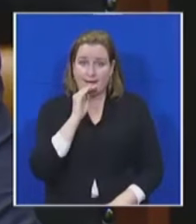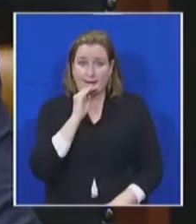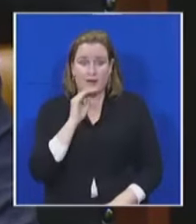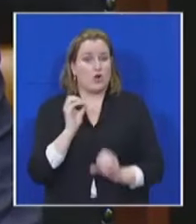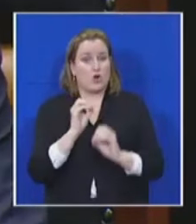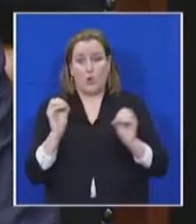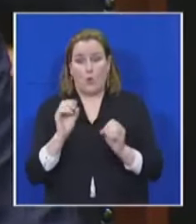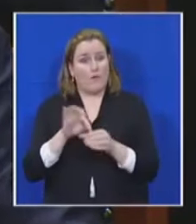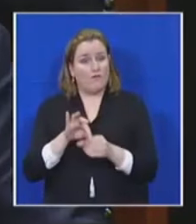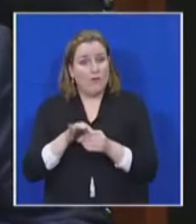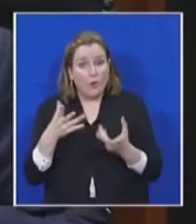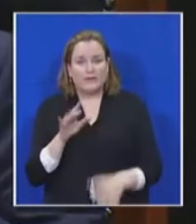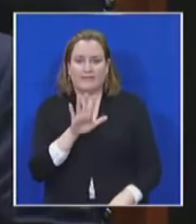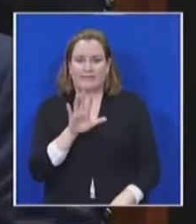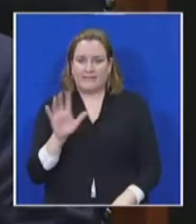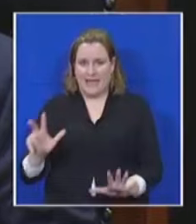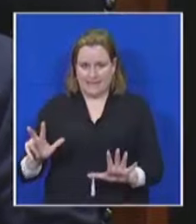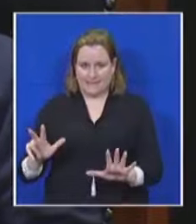58. Yeah.